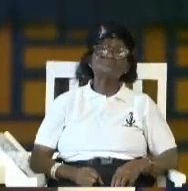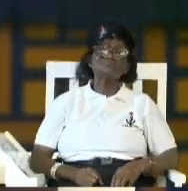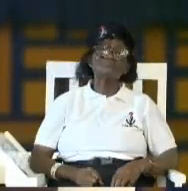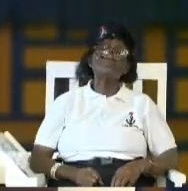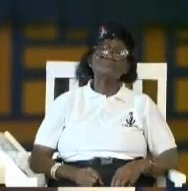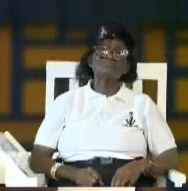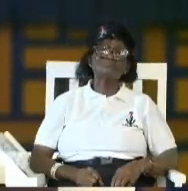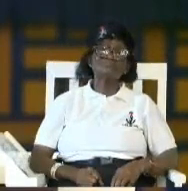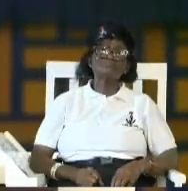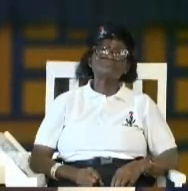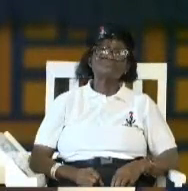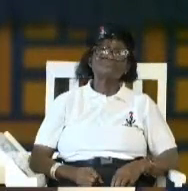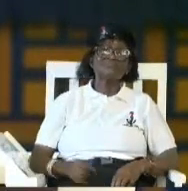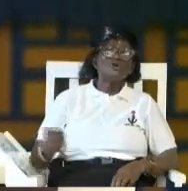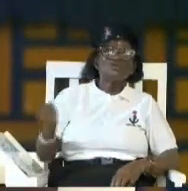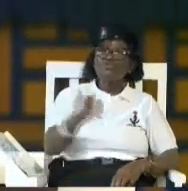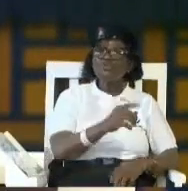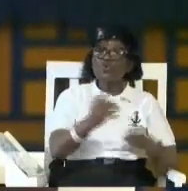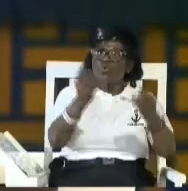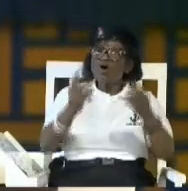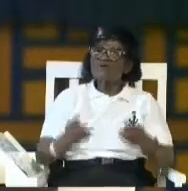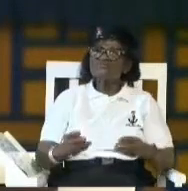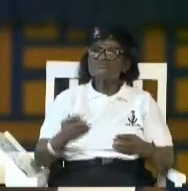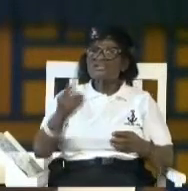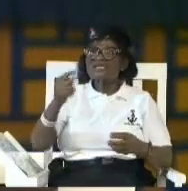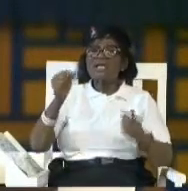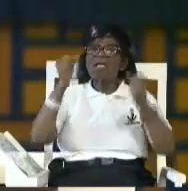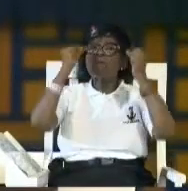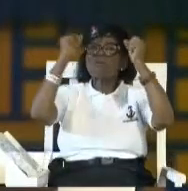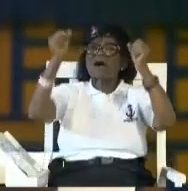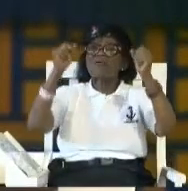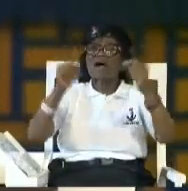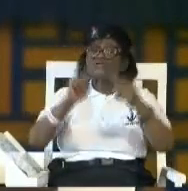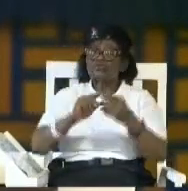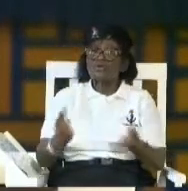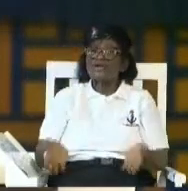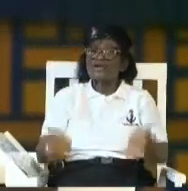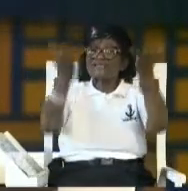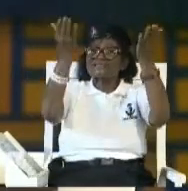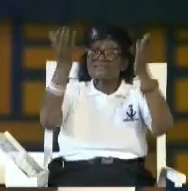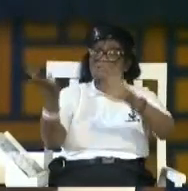Now you want the power to raise the dead.